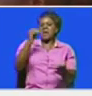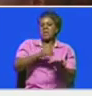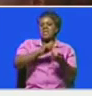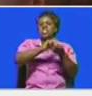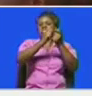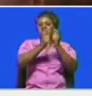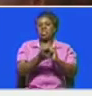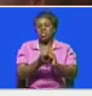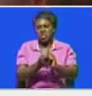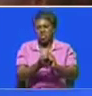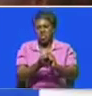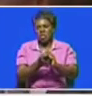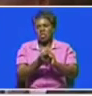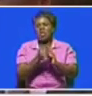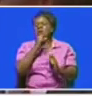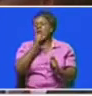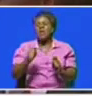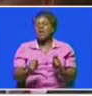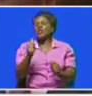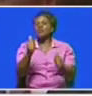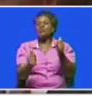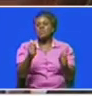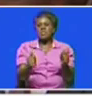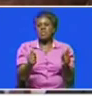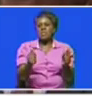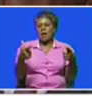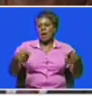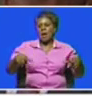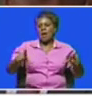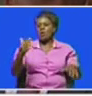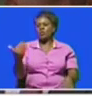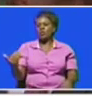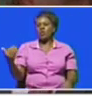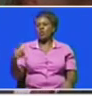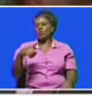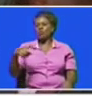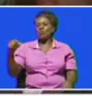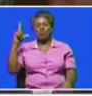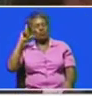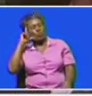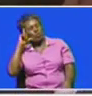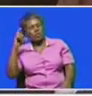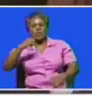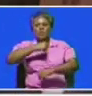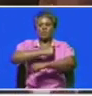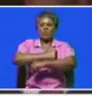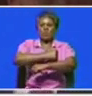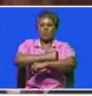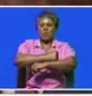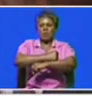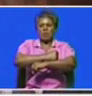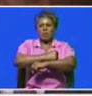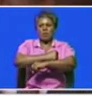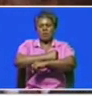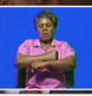question of at what age do we allow our children to be in boarding schools.